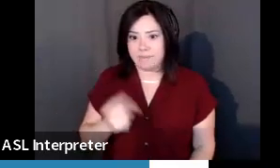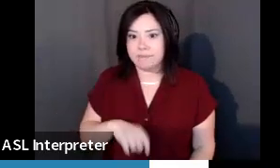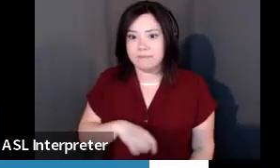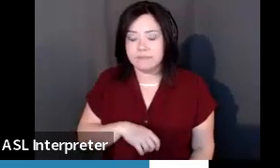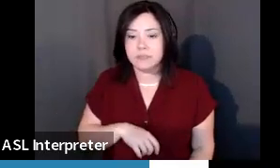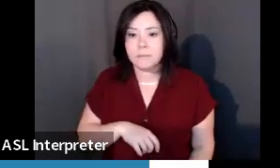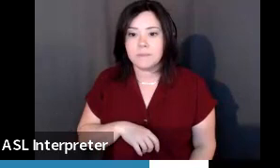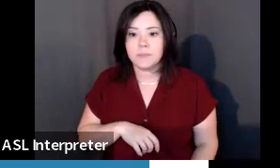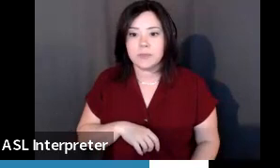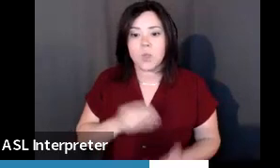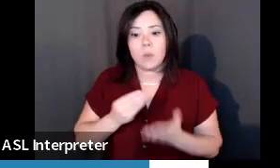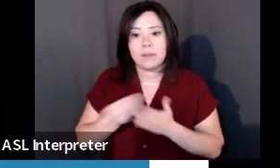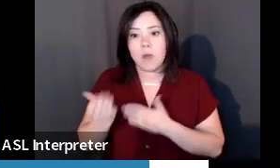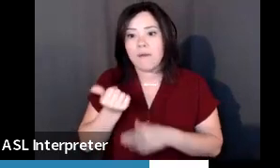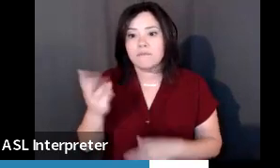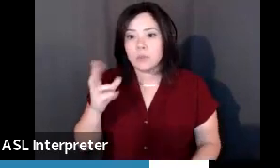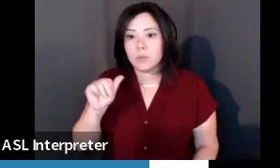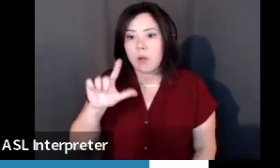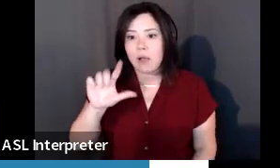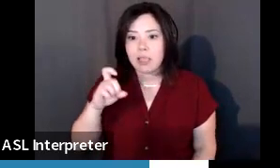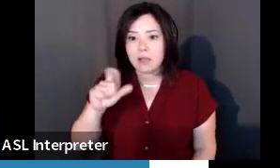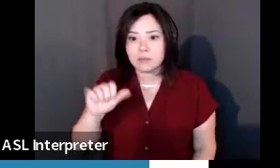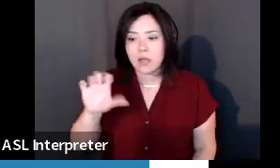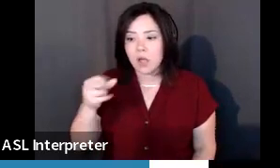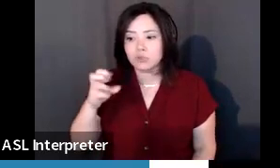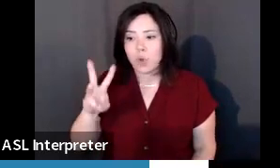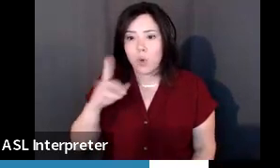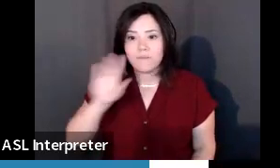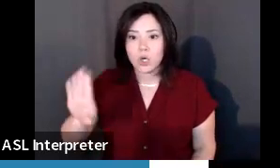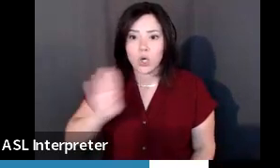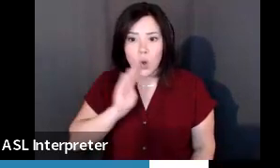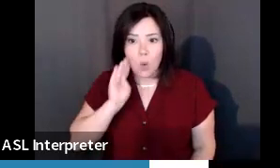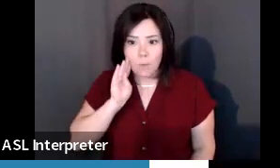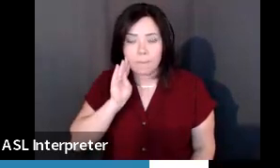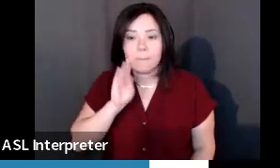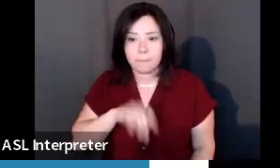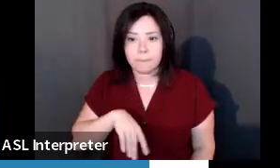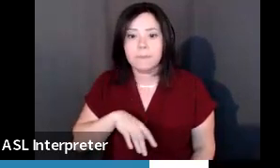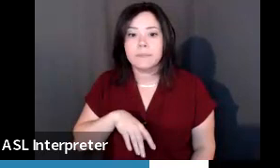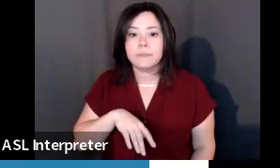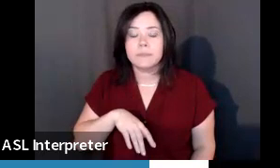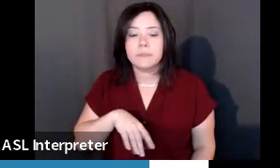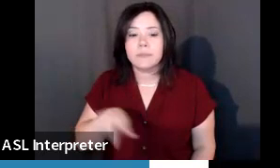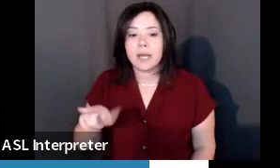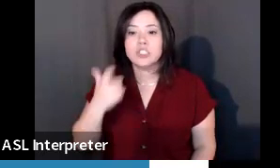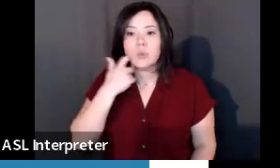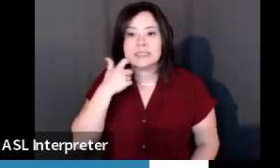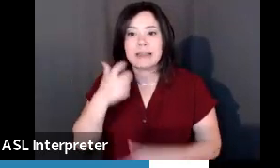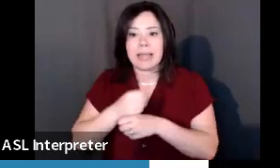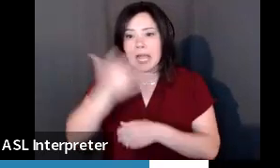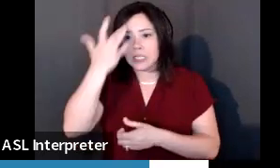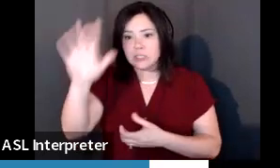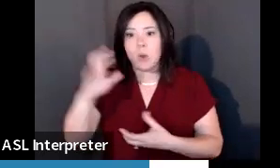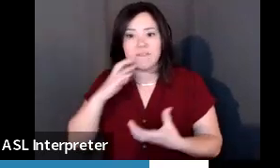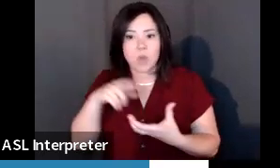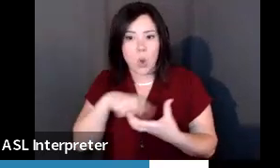So we got a couple of Alexa shows for her home. And she also just recently got a smartphone that she knows